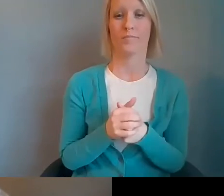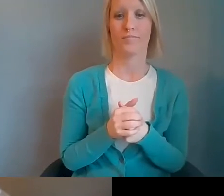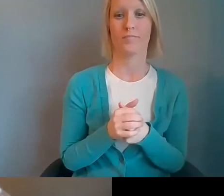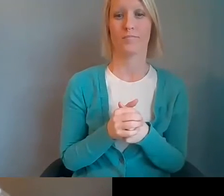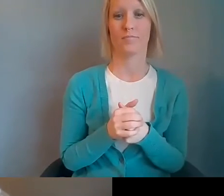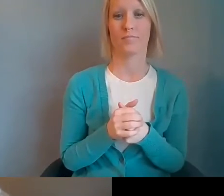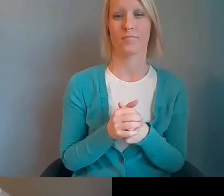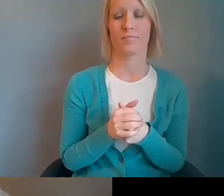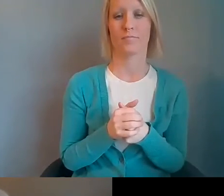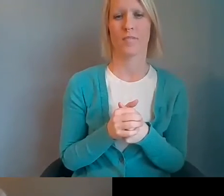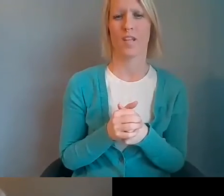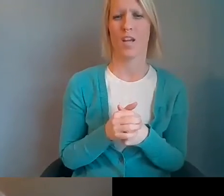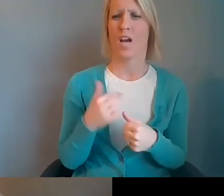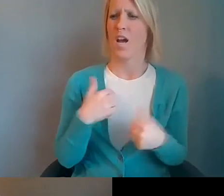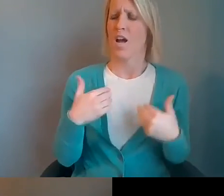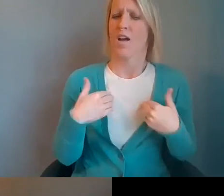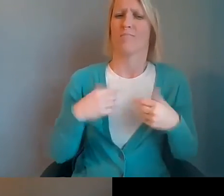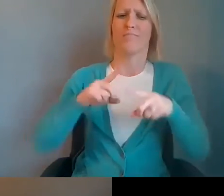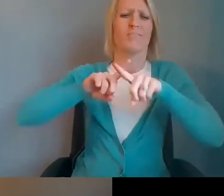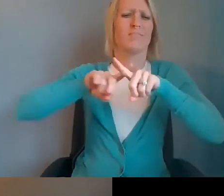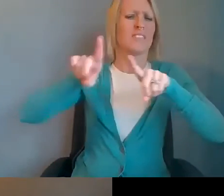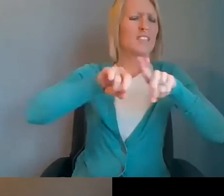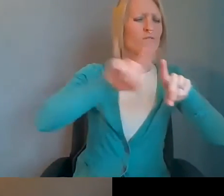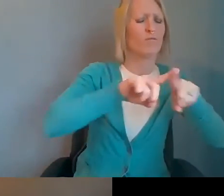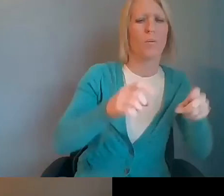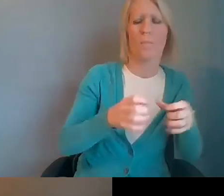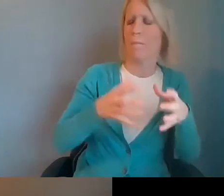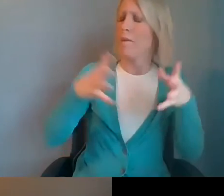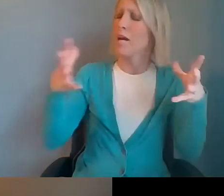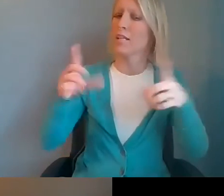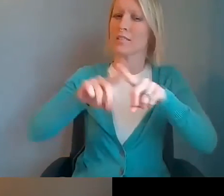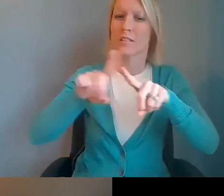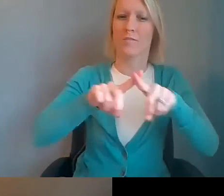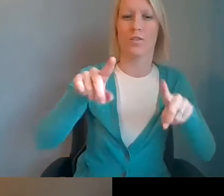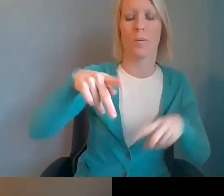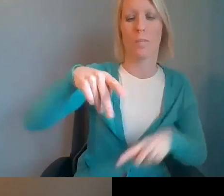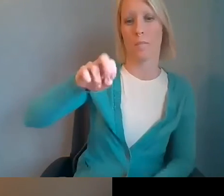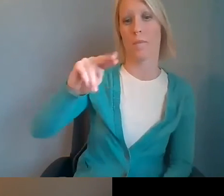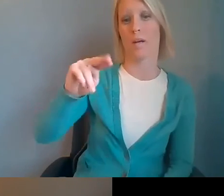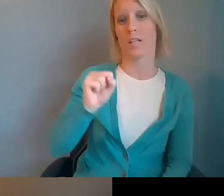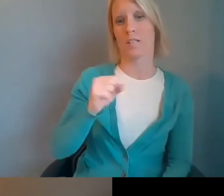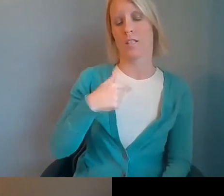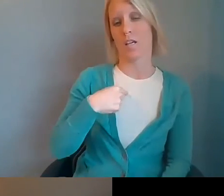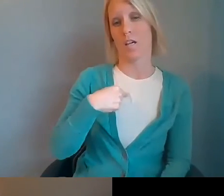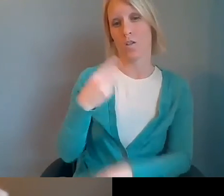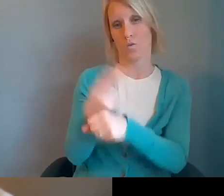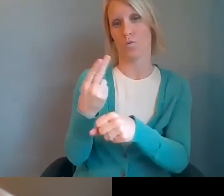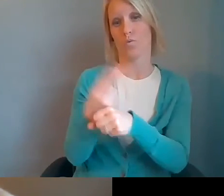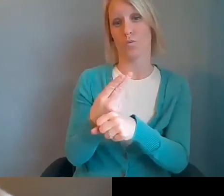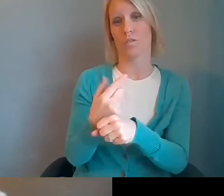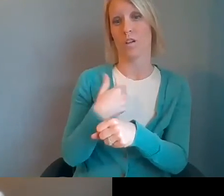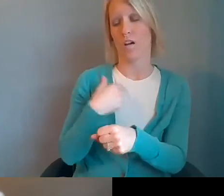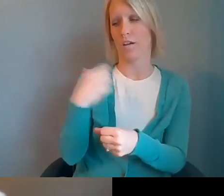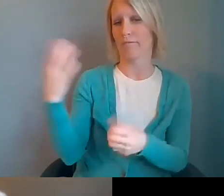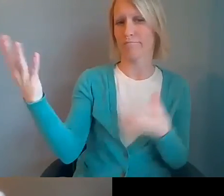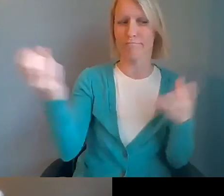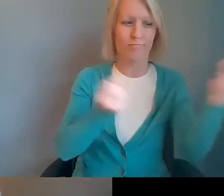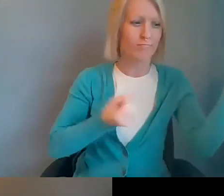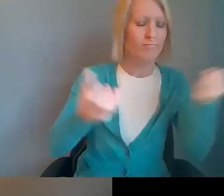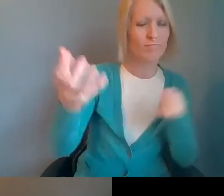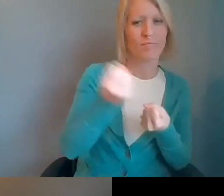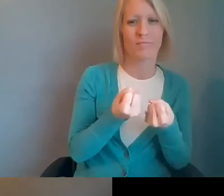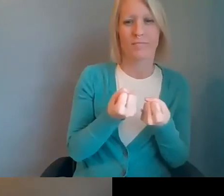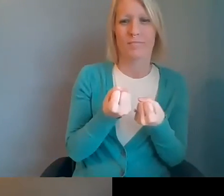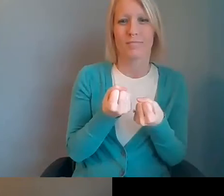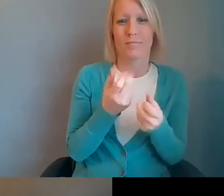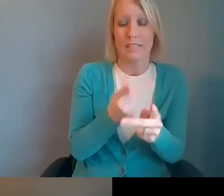several pens different pens that I use. I have a collection of them. This